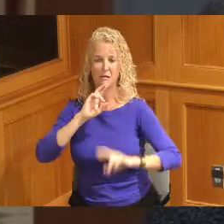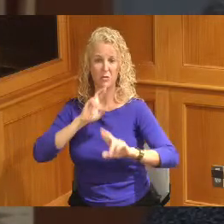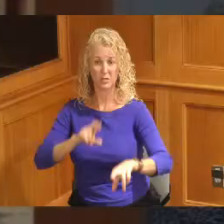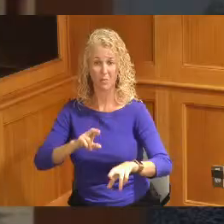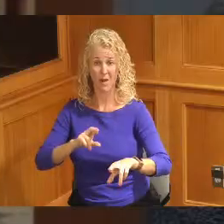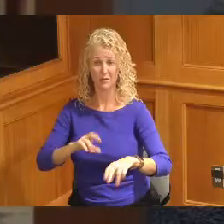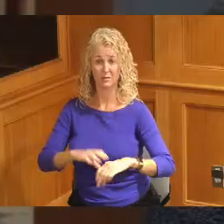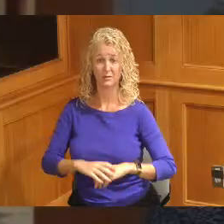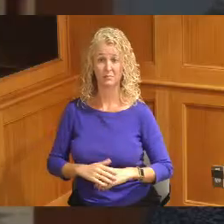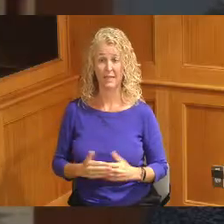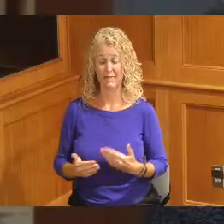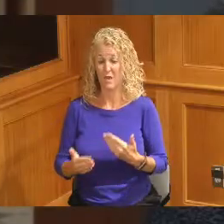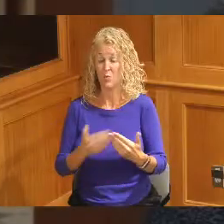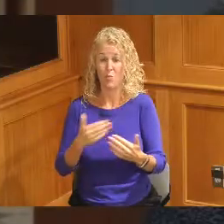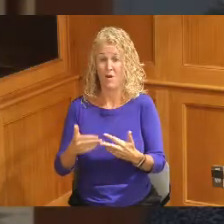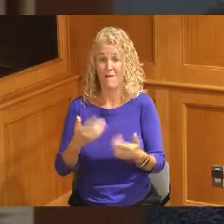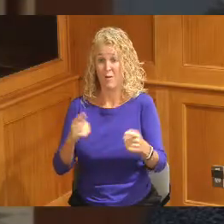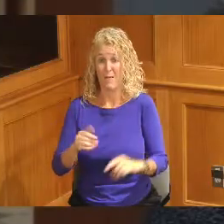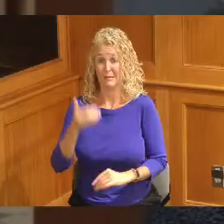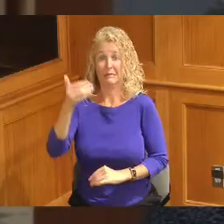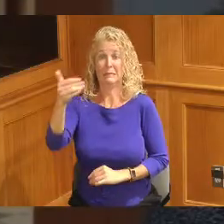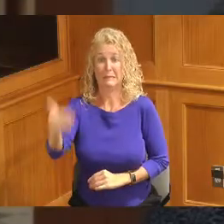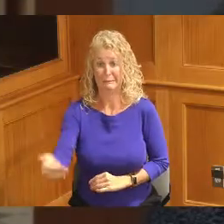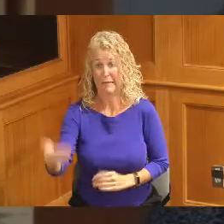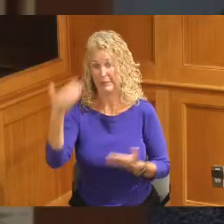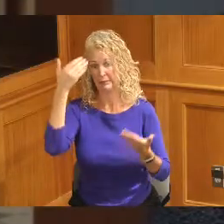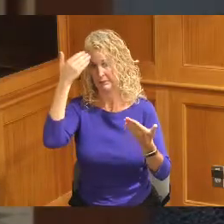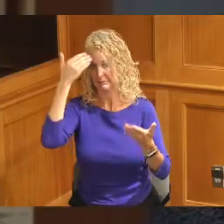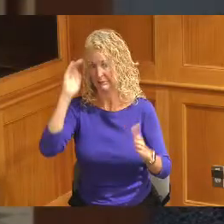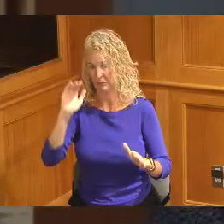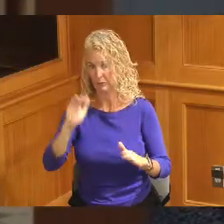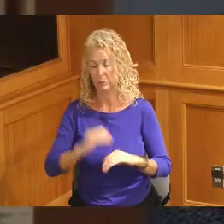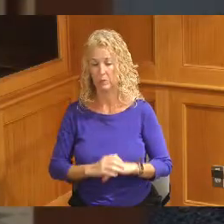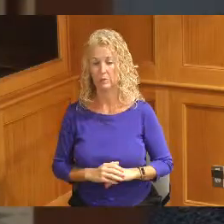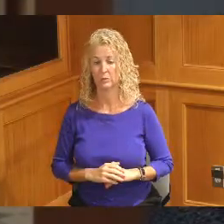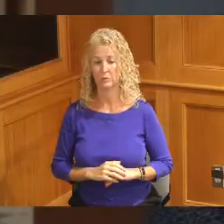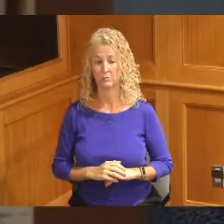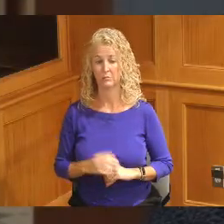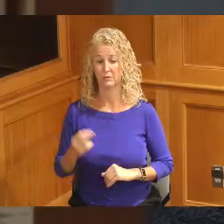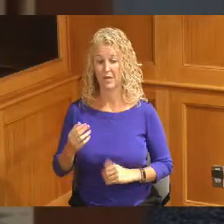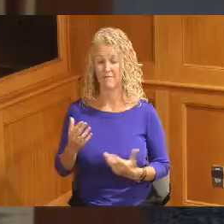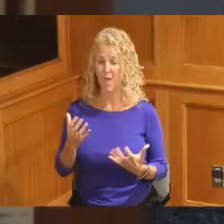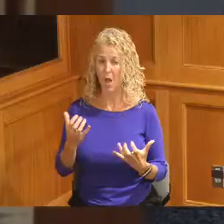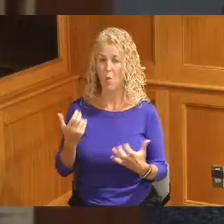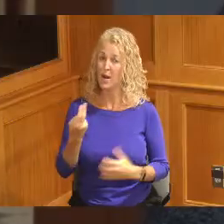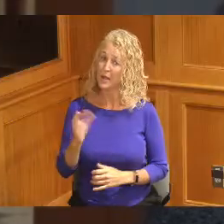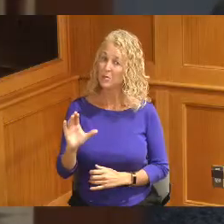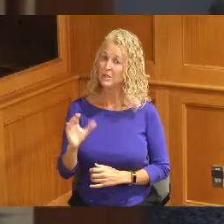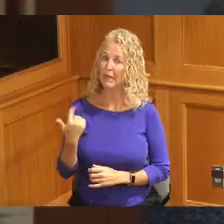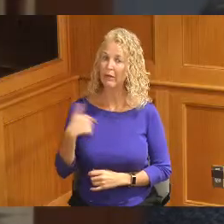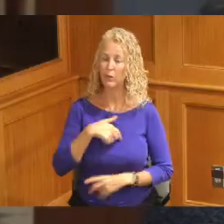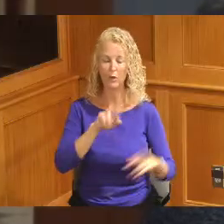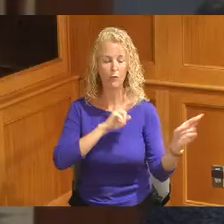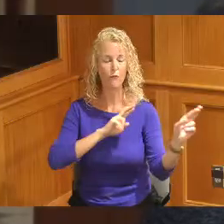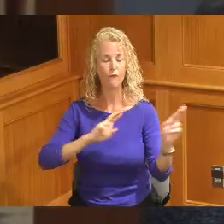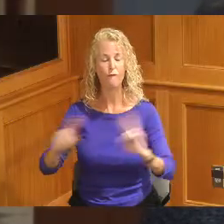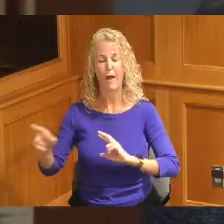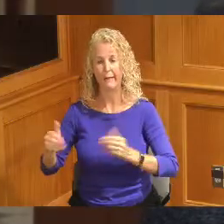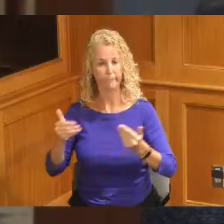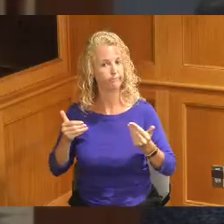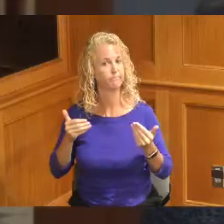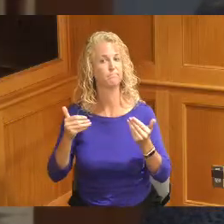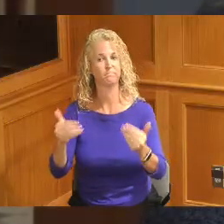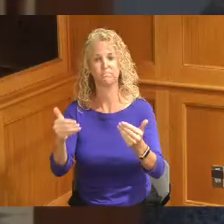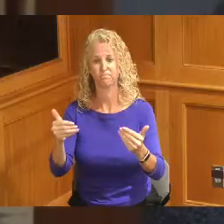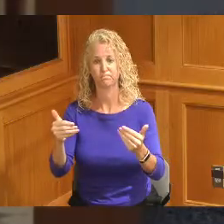move to this, whatever the next era is in the United States of emergency management, that Hamilton County can be prepared to be able to manage that as